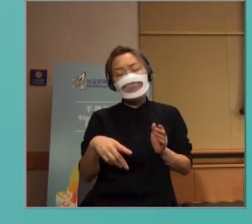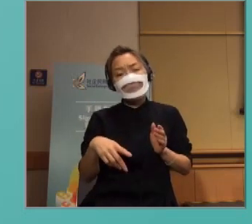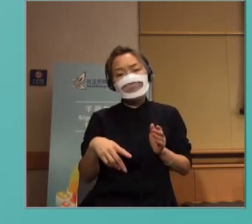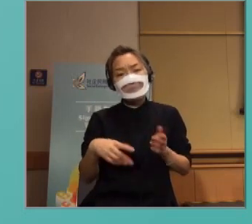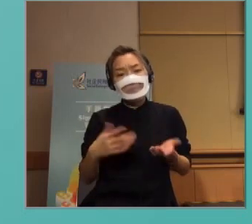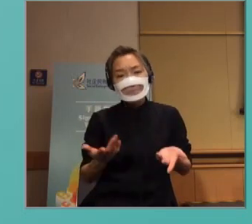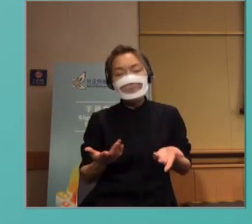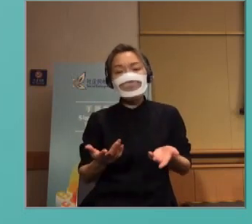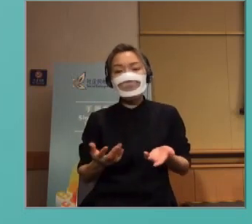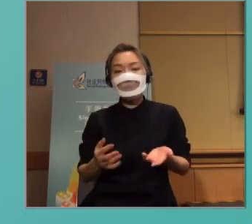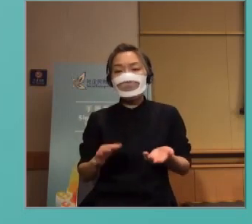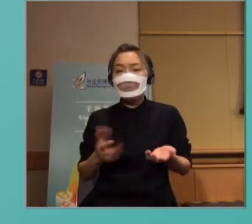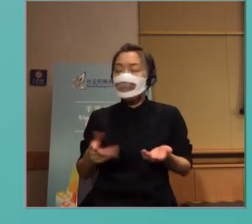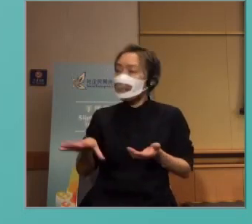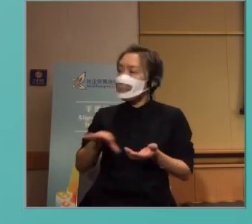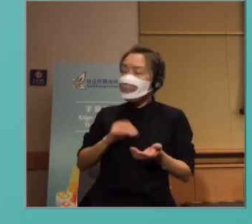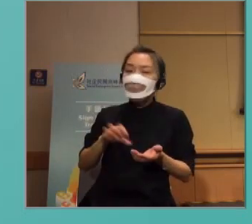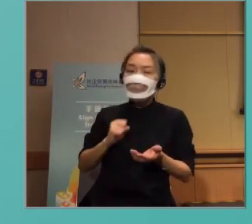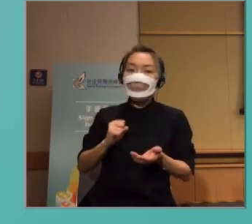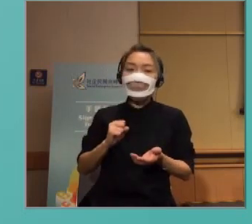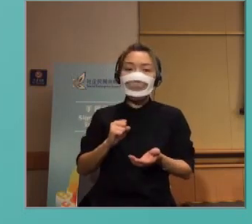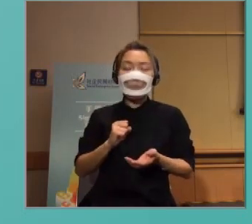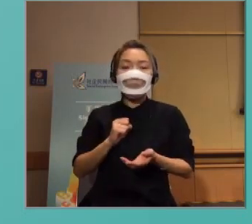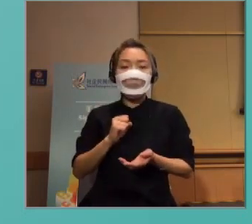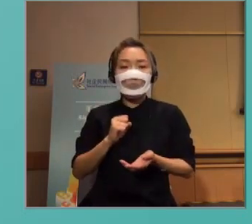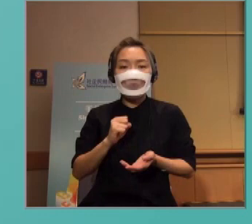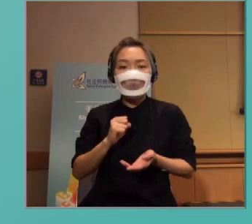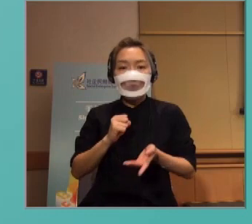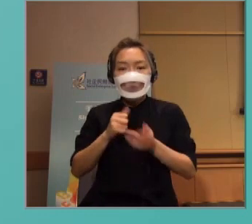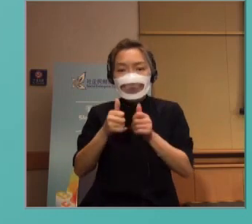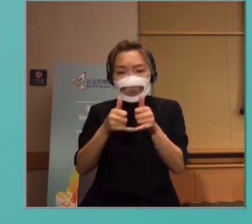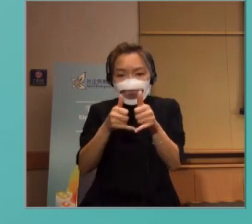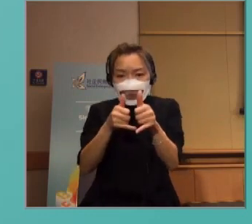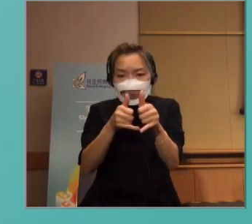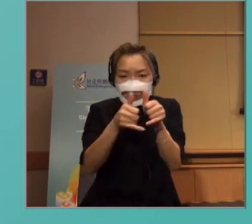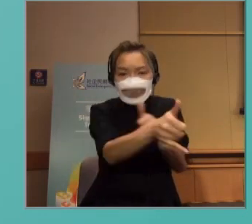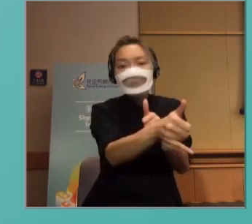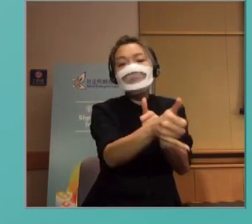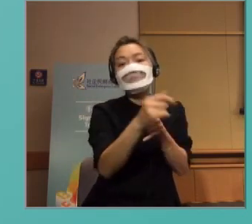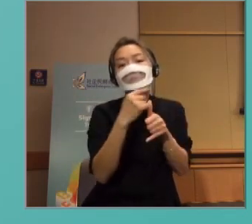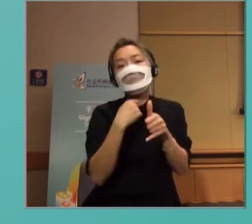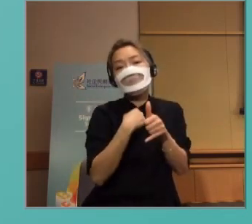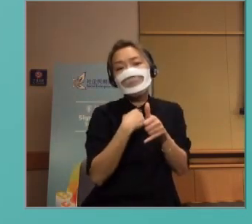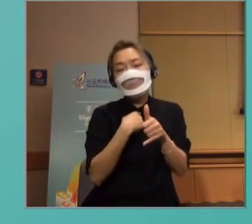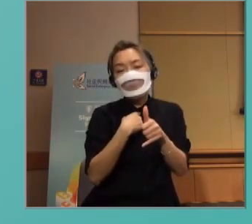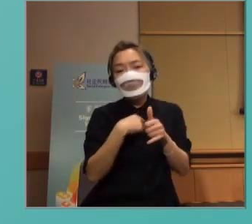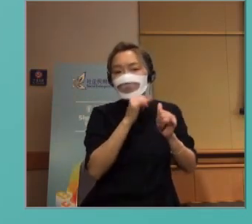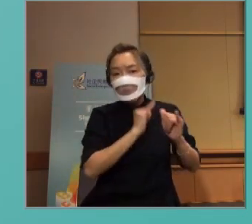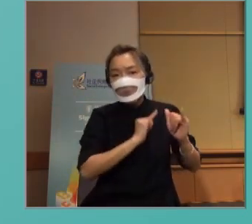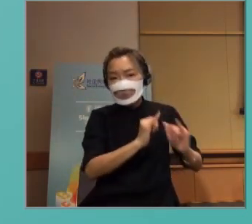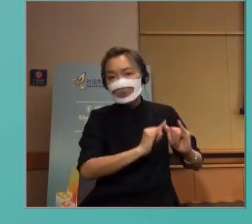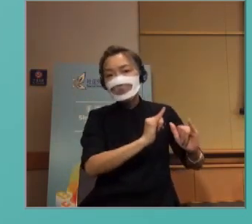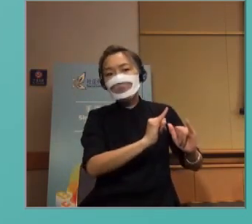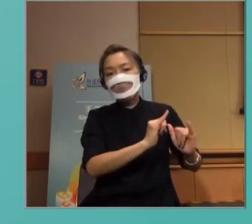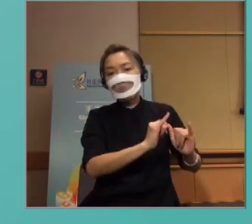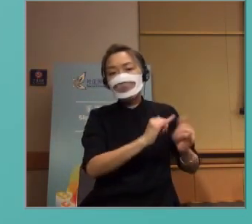should precede the hype and all that. And in traditional art, you can't have that 3D